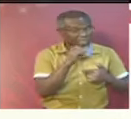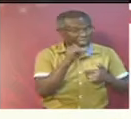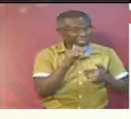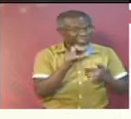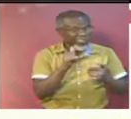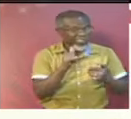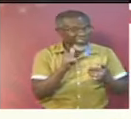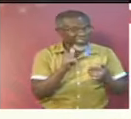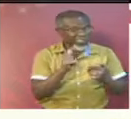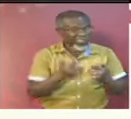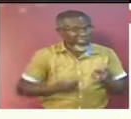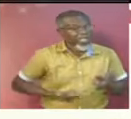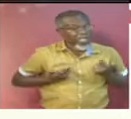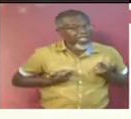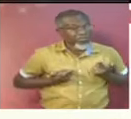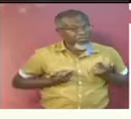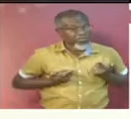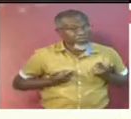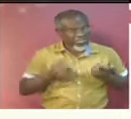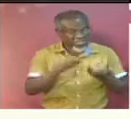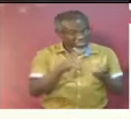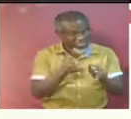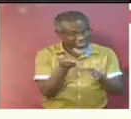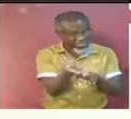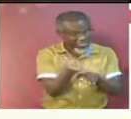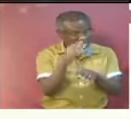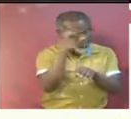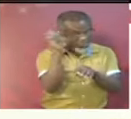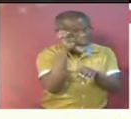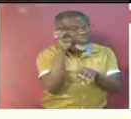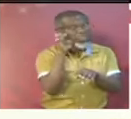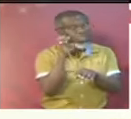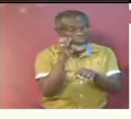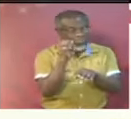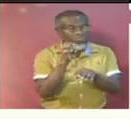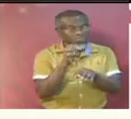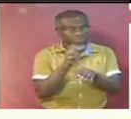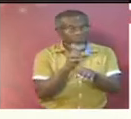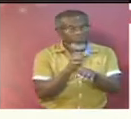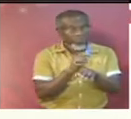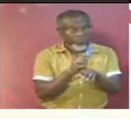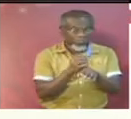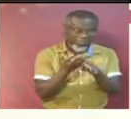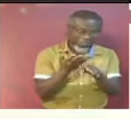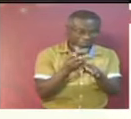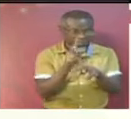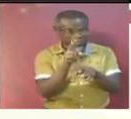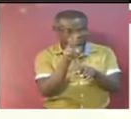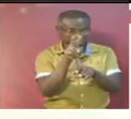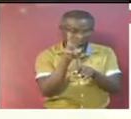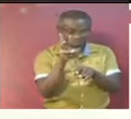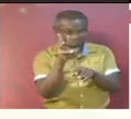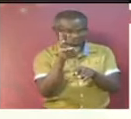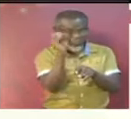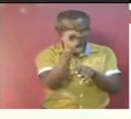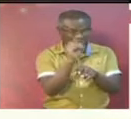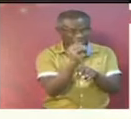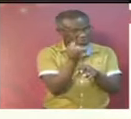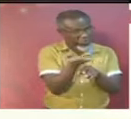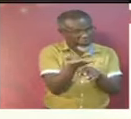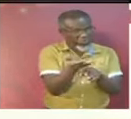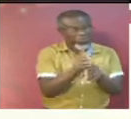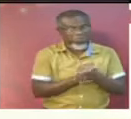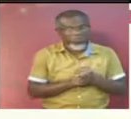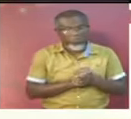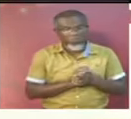transfer from accident and emergency to the parallel healthcare system, somewhere in the vicinity of about 26% or so. So that